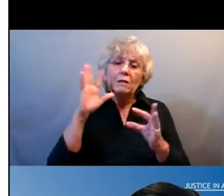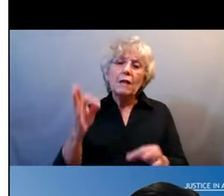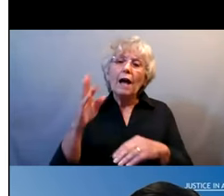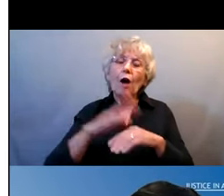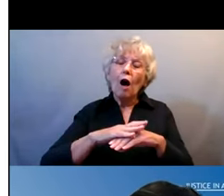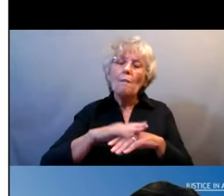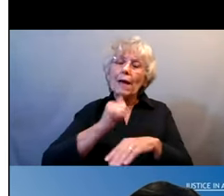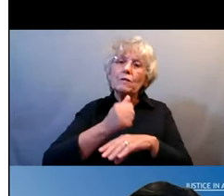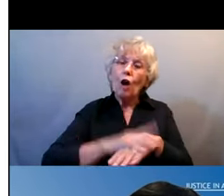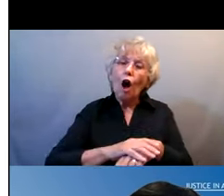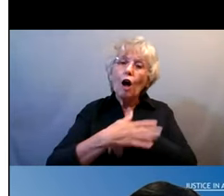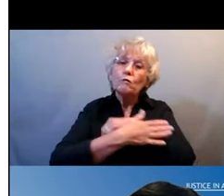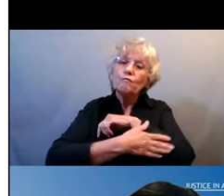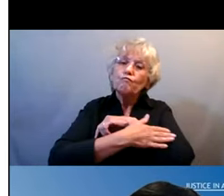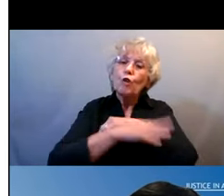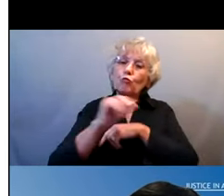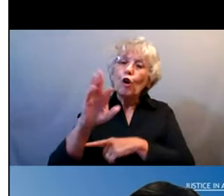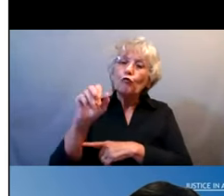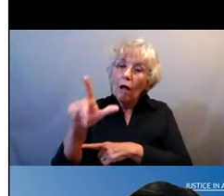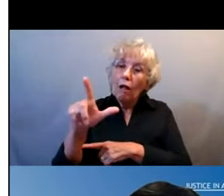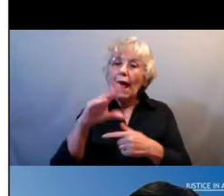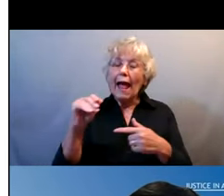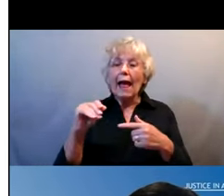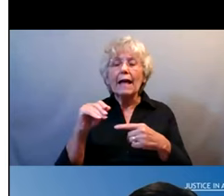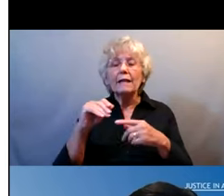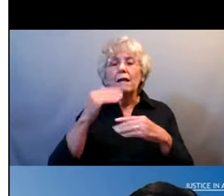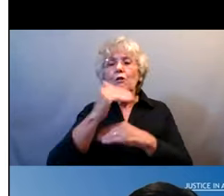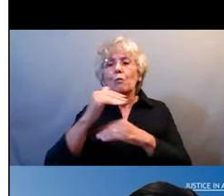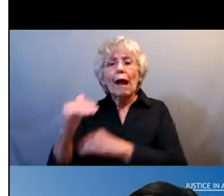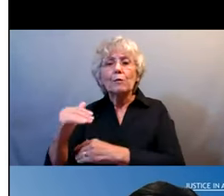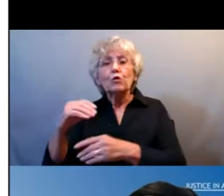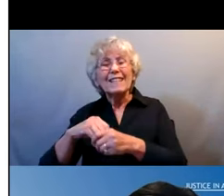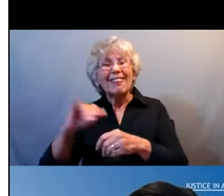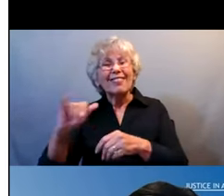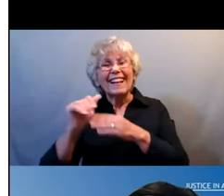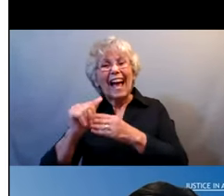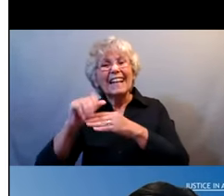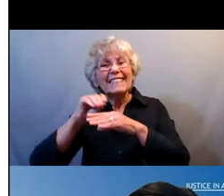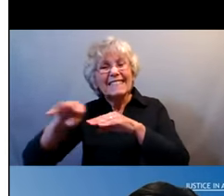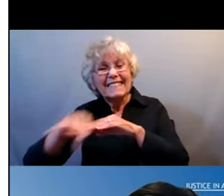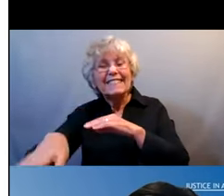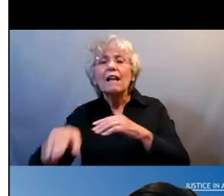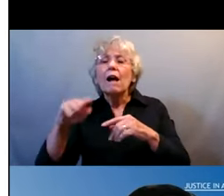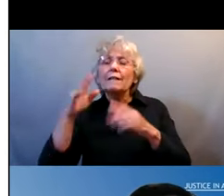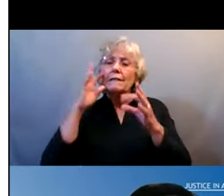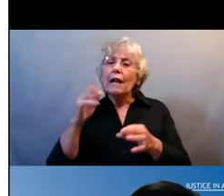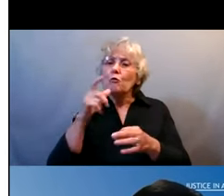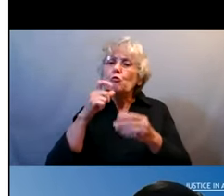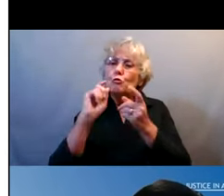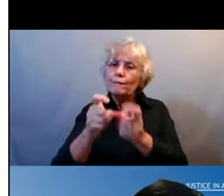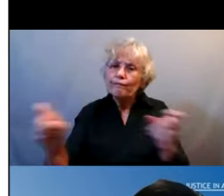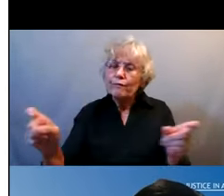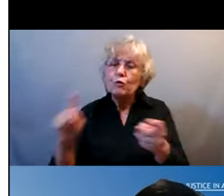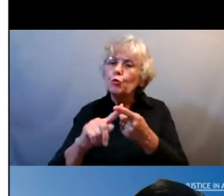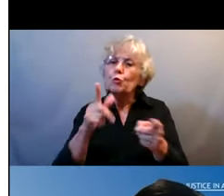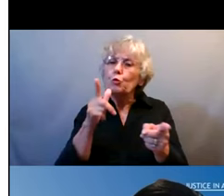the parameters in which we are have in the guidance who is going to be getting the distribution of the iPads. Does that answer